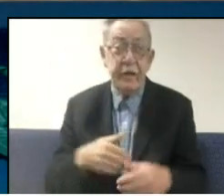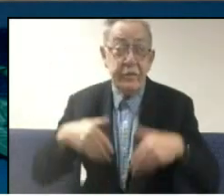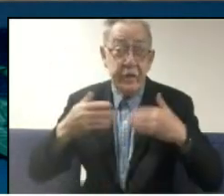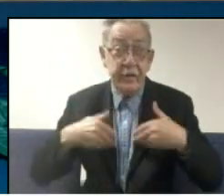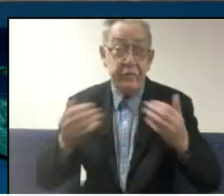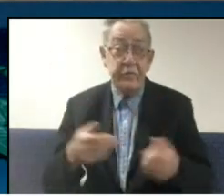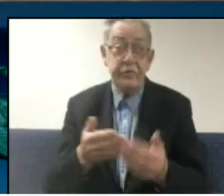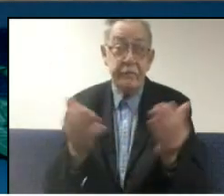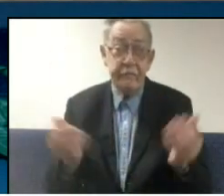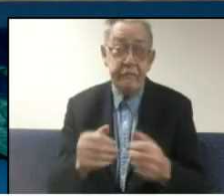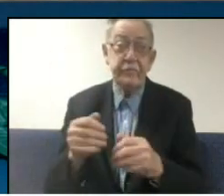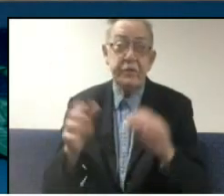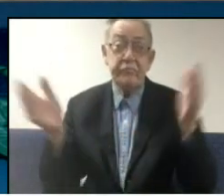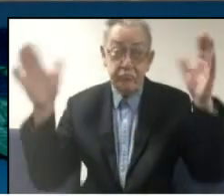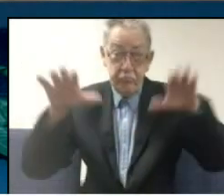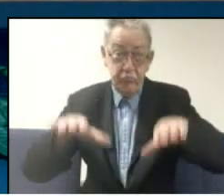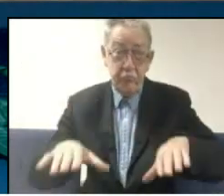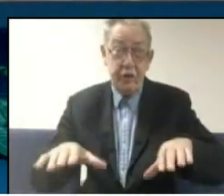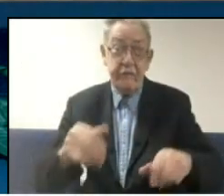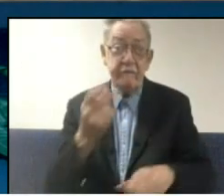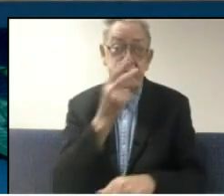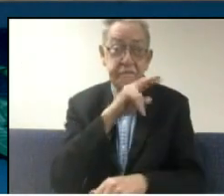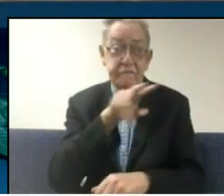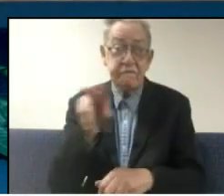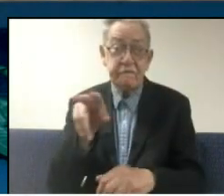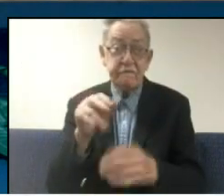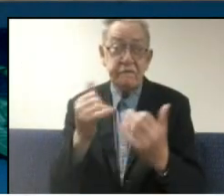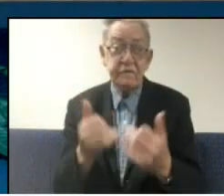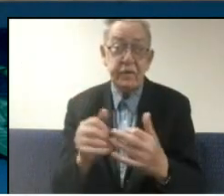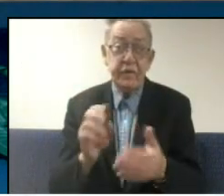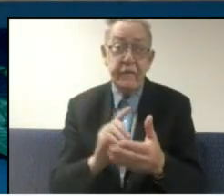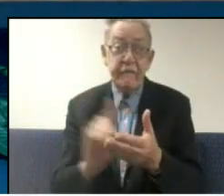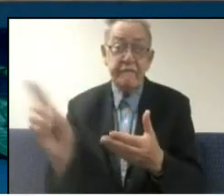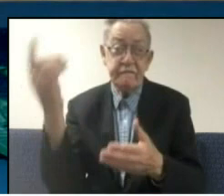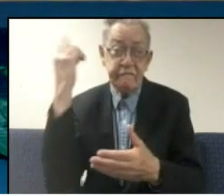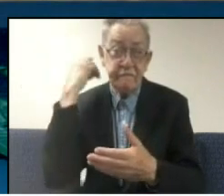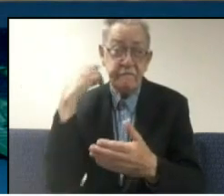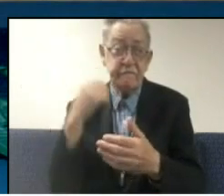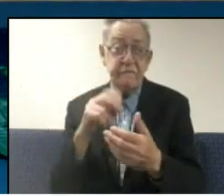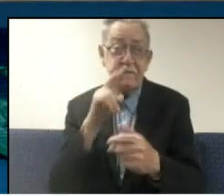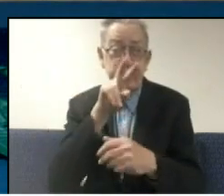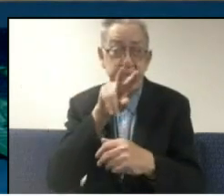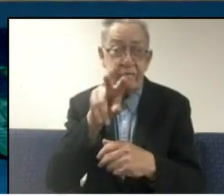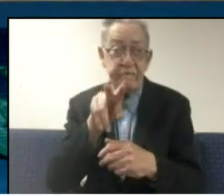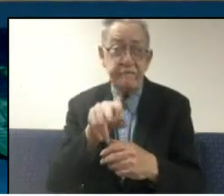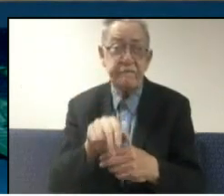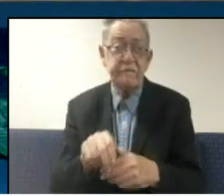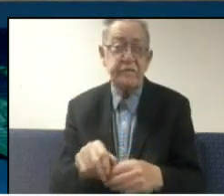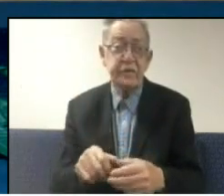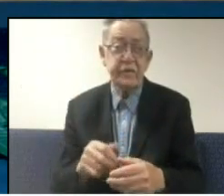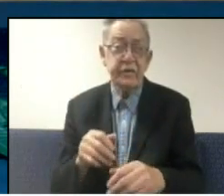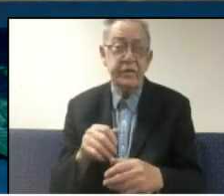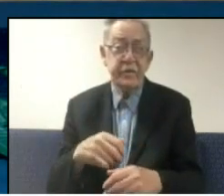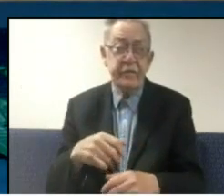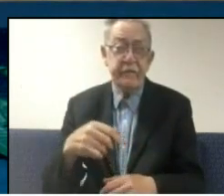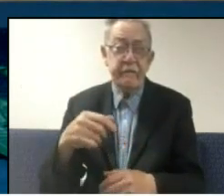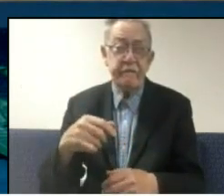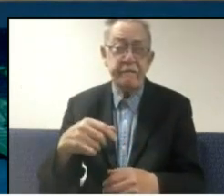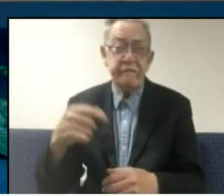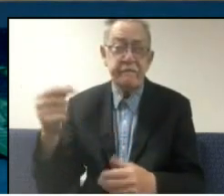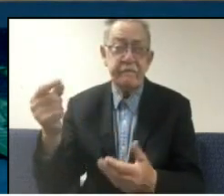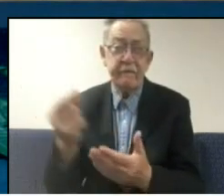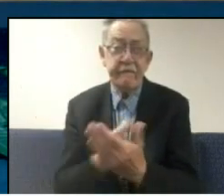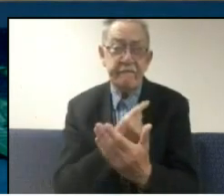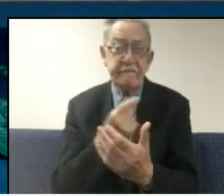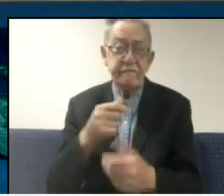seated as we look today. Last week we looked at the gospel of grace as